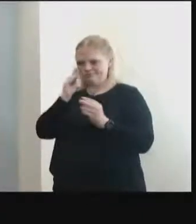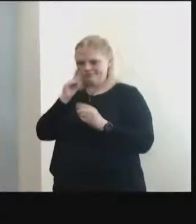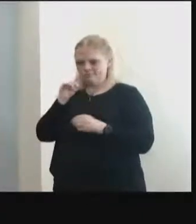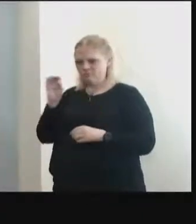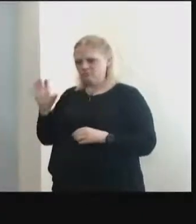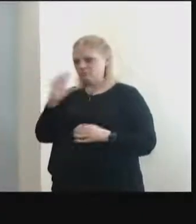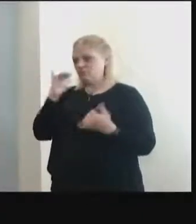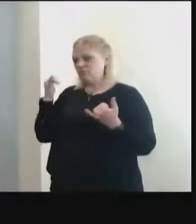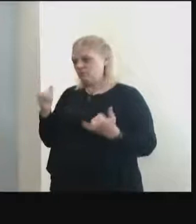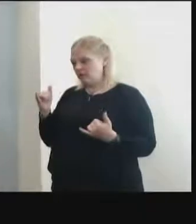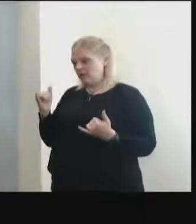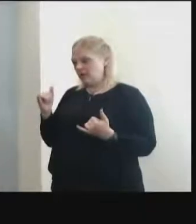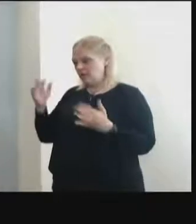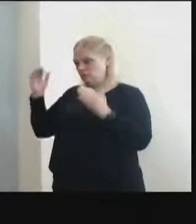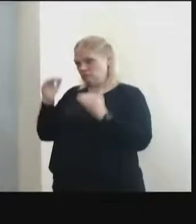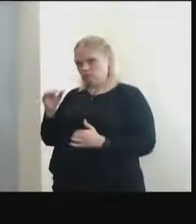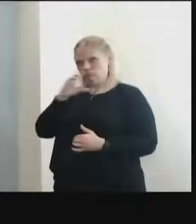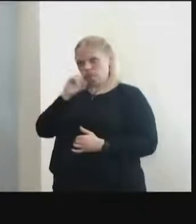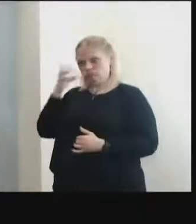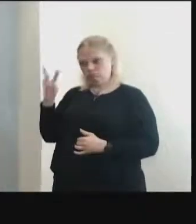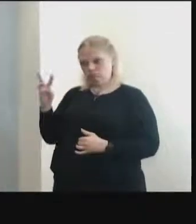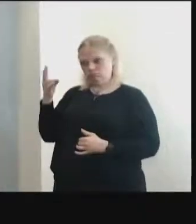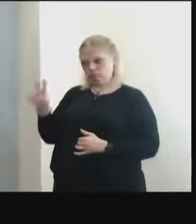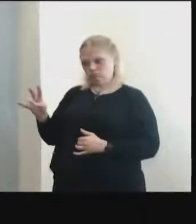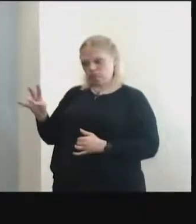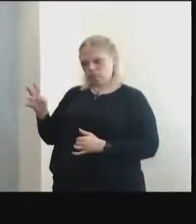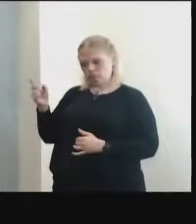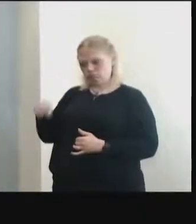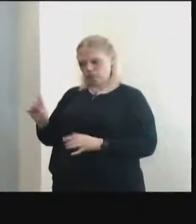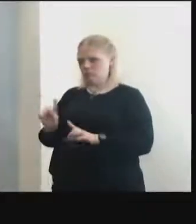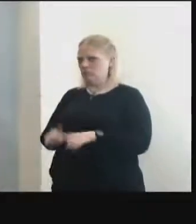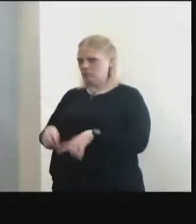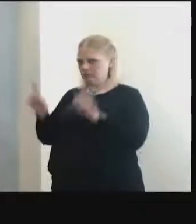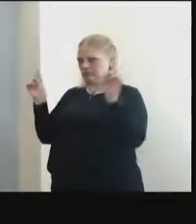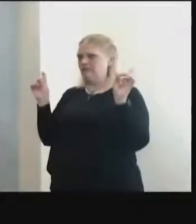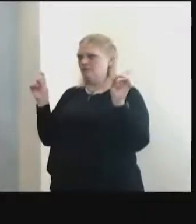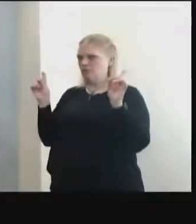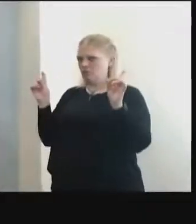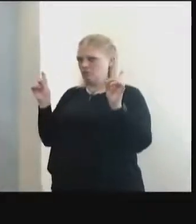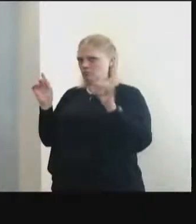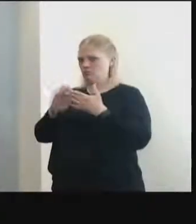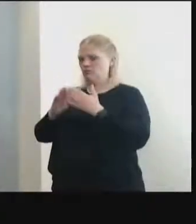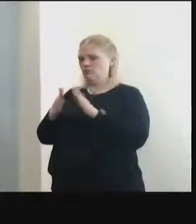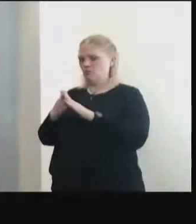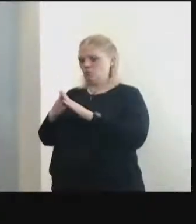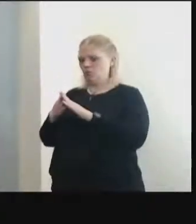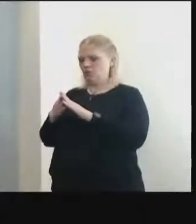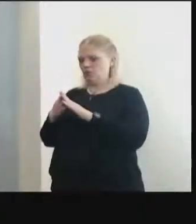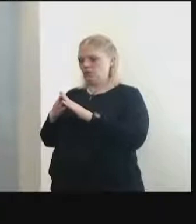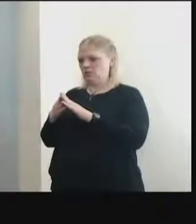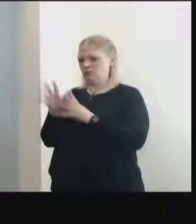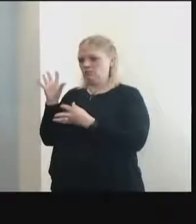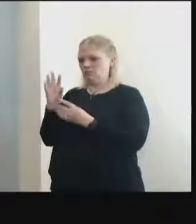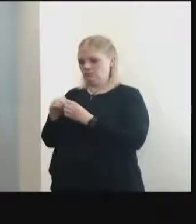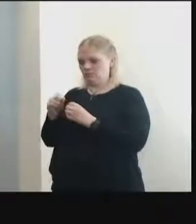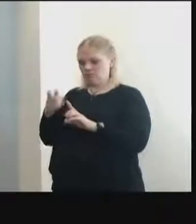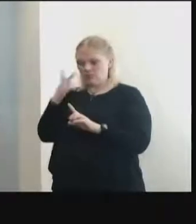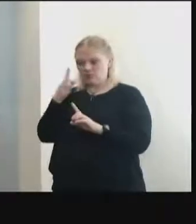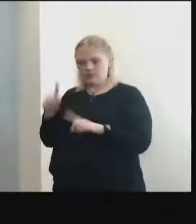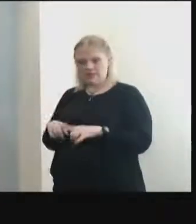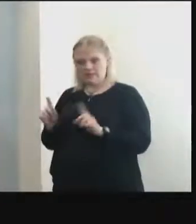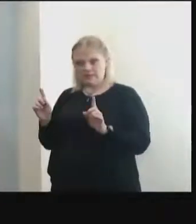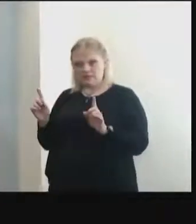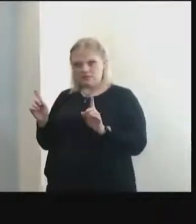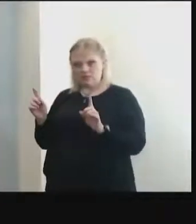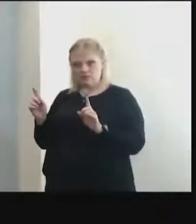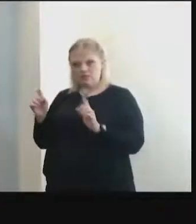down into 16 and 17-year-olds where the demographics are very different from the community at large, are you seeing differences in